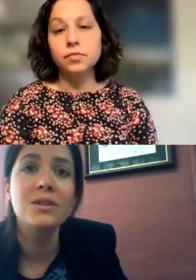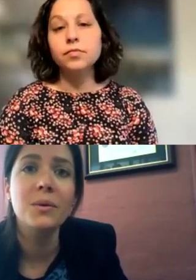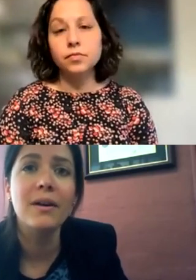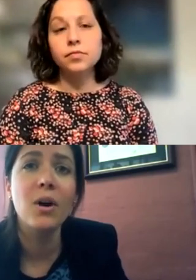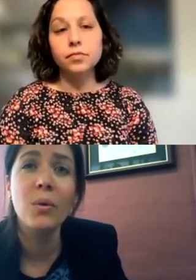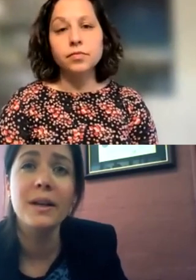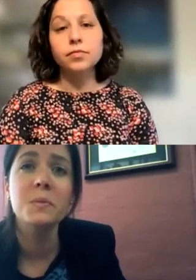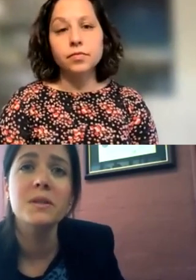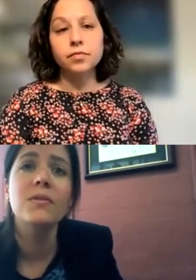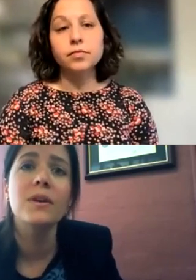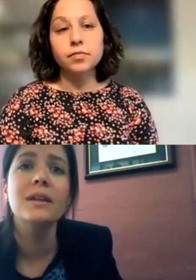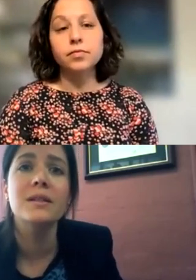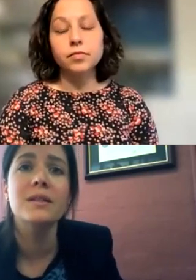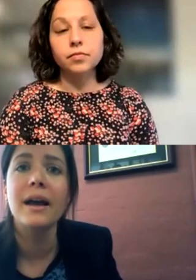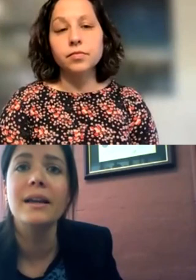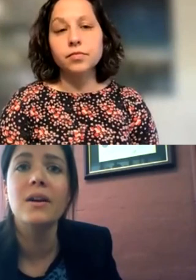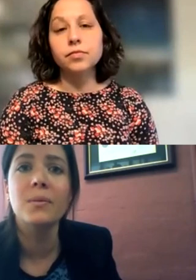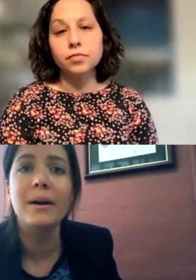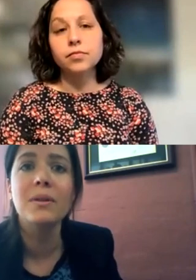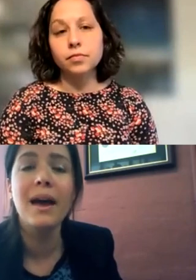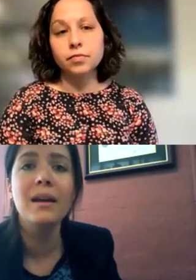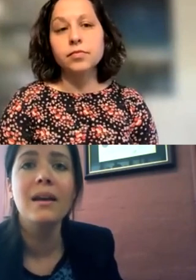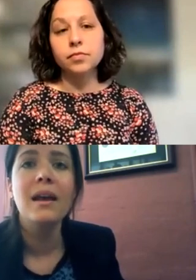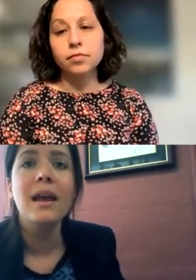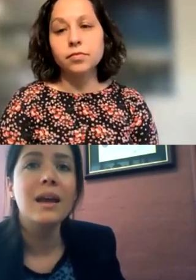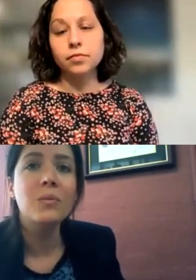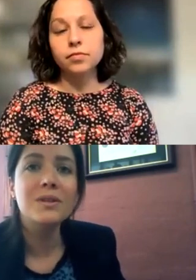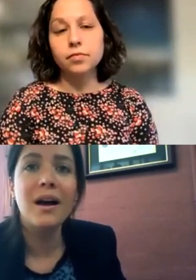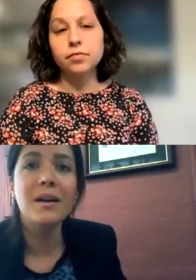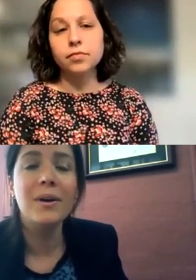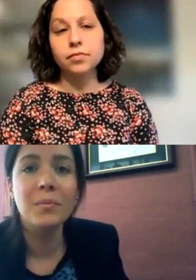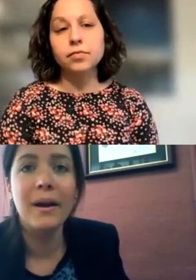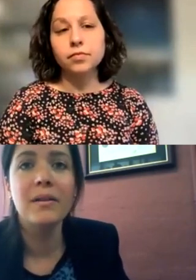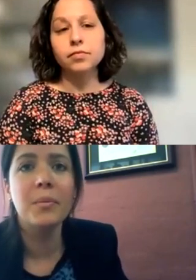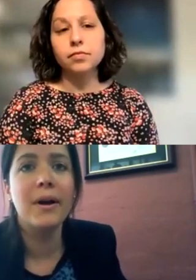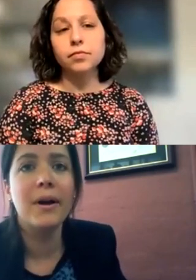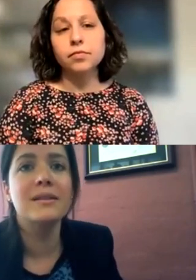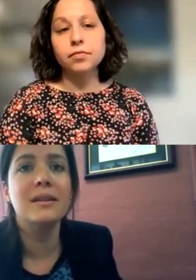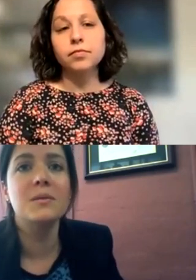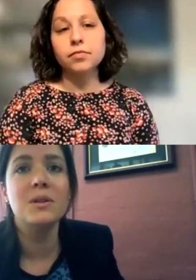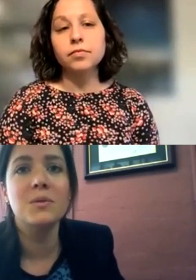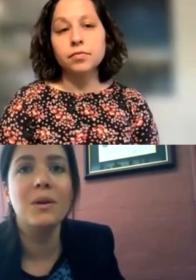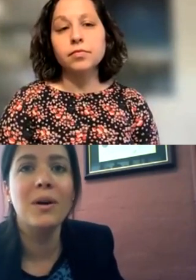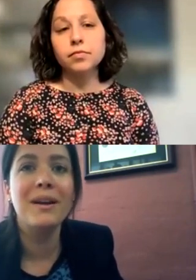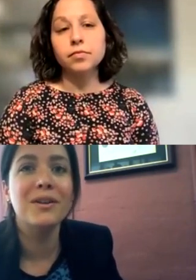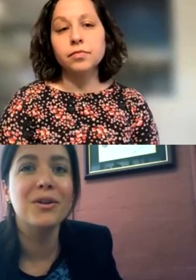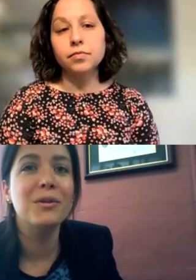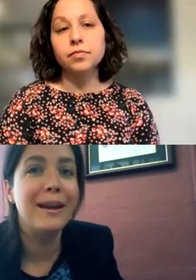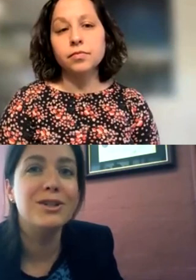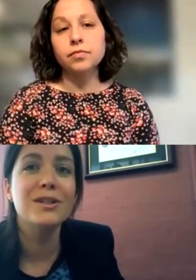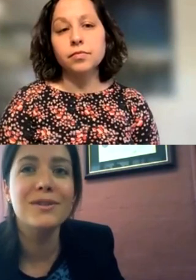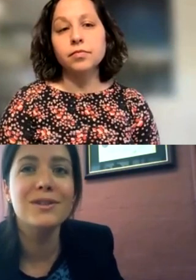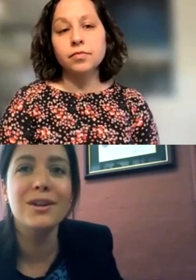interactions and do have coding specifically designed around that. And we'll talk about the parallel processes between what makes a